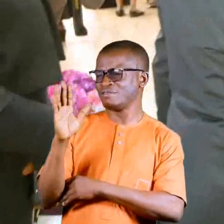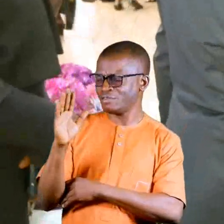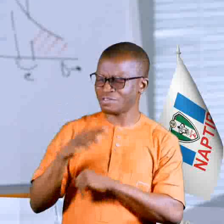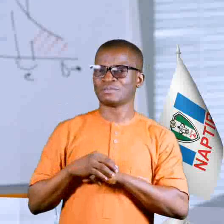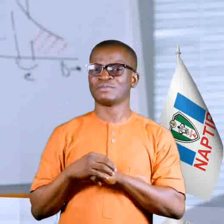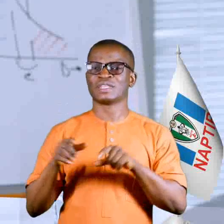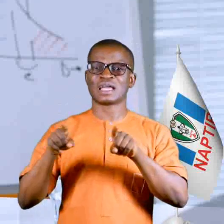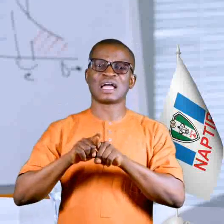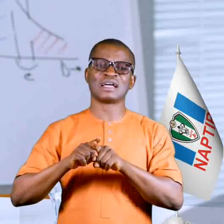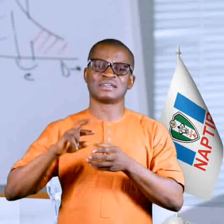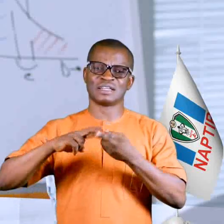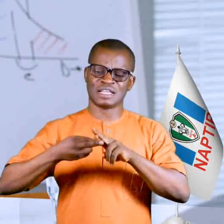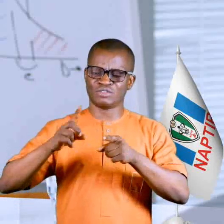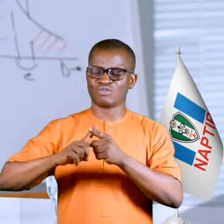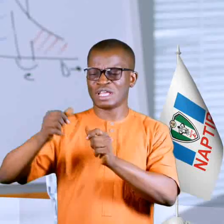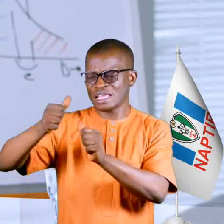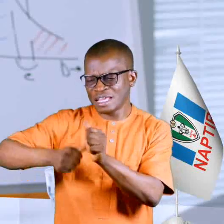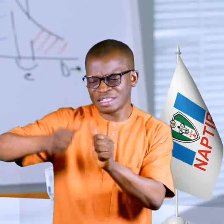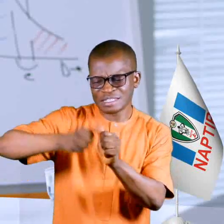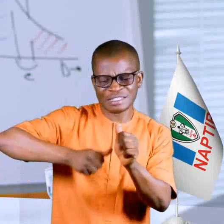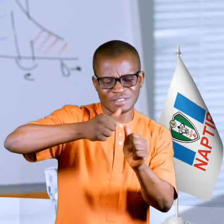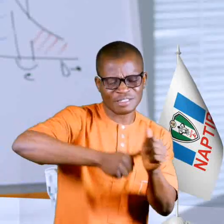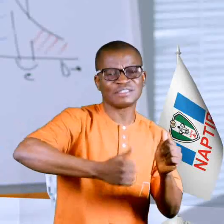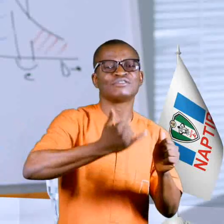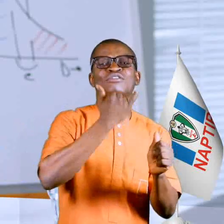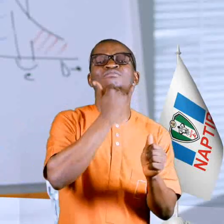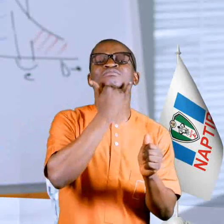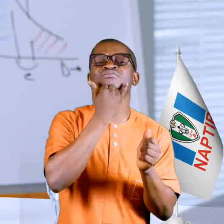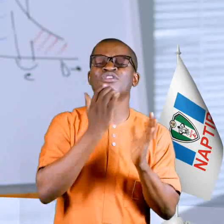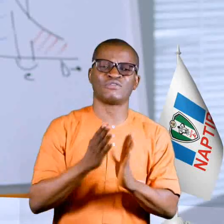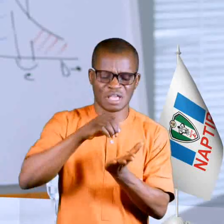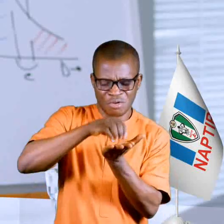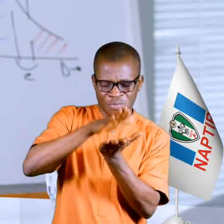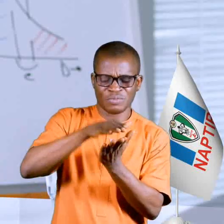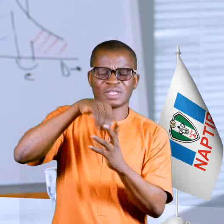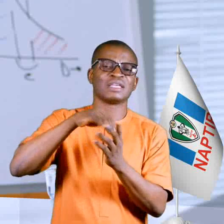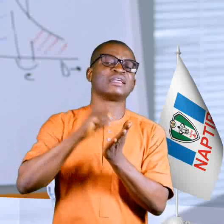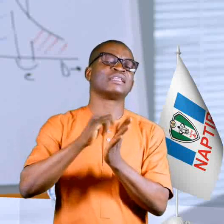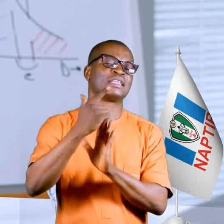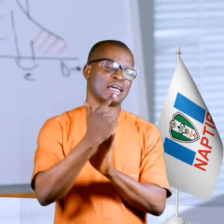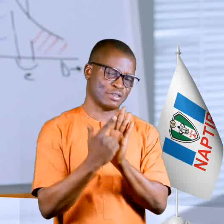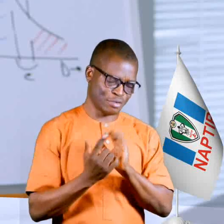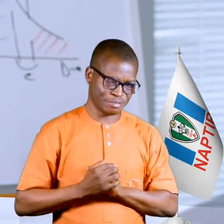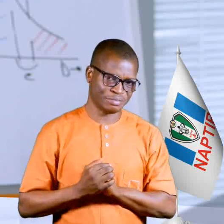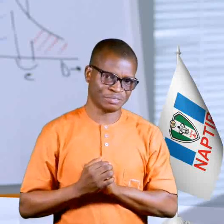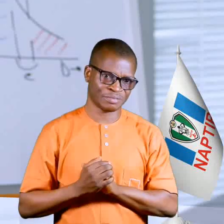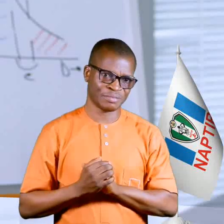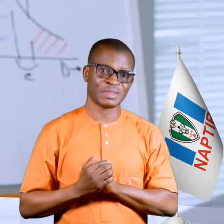2015 as it relates to each of the offenses that is contained in the